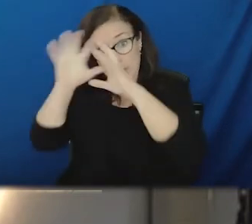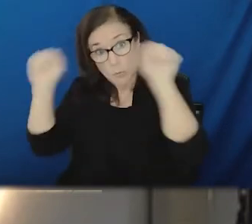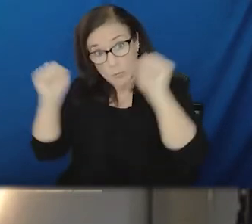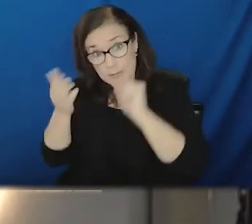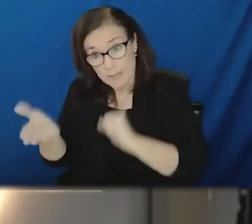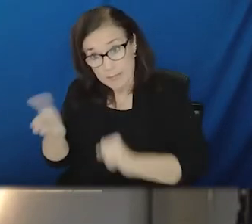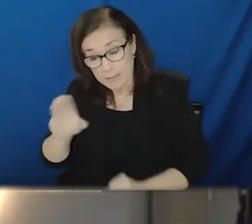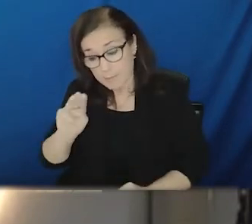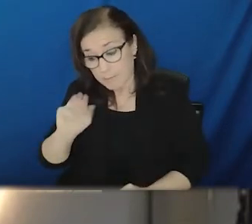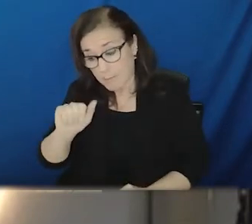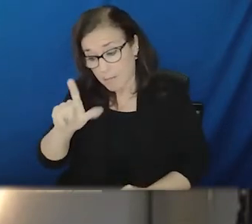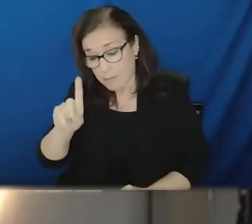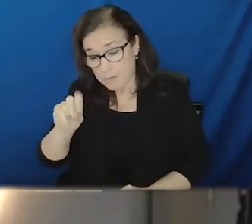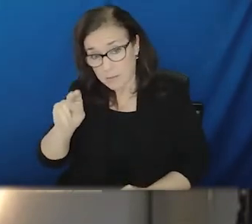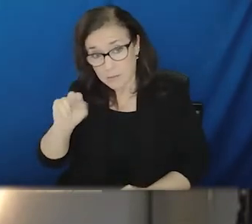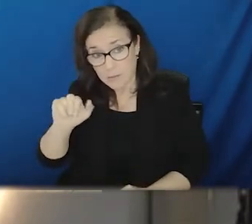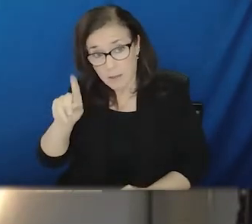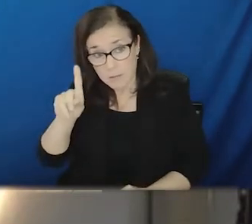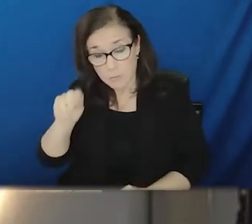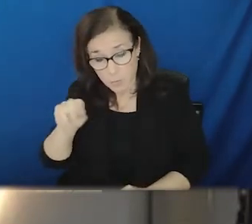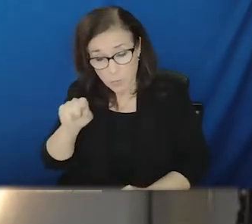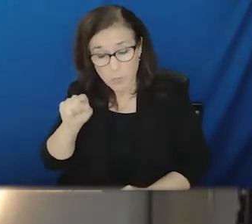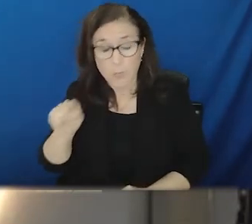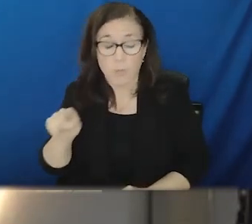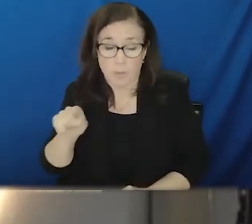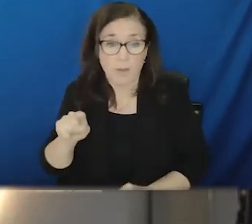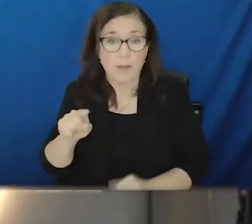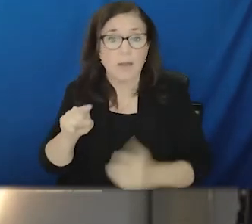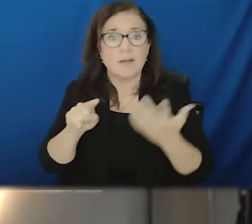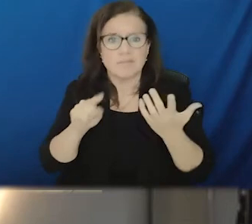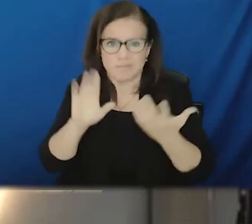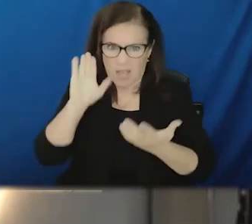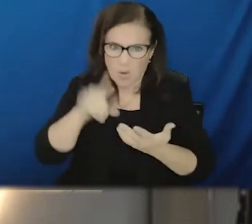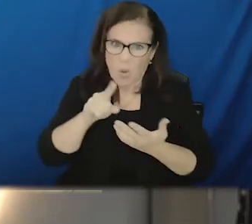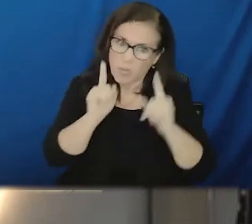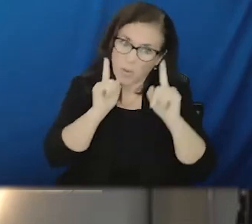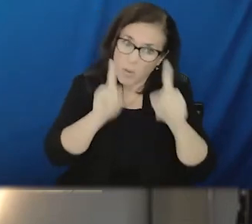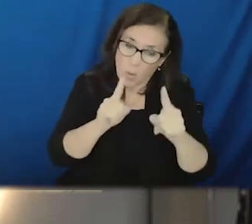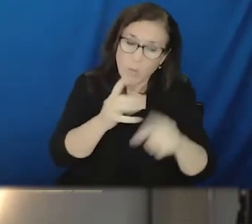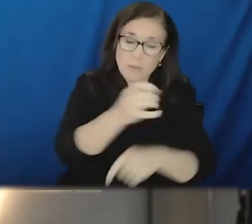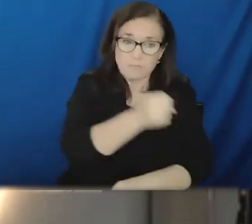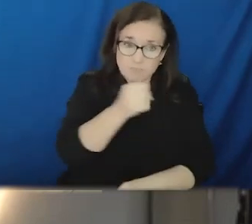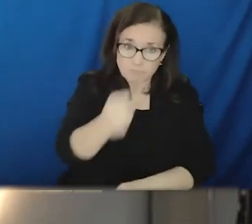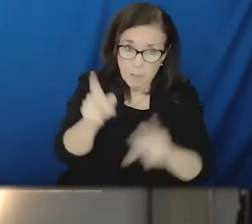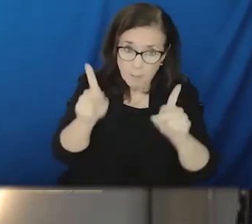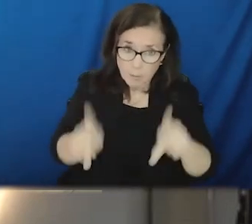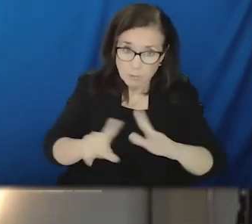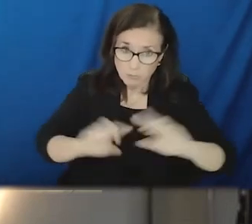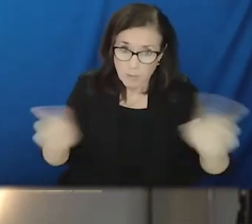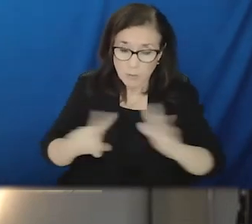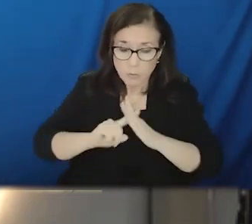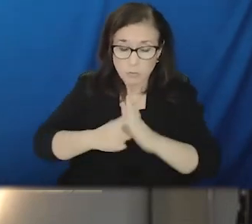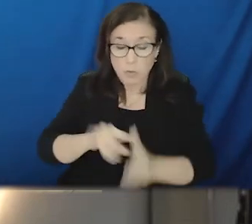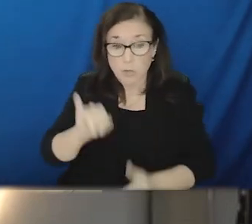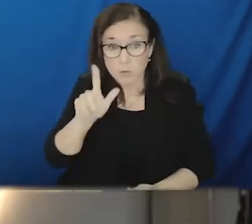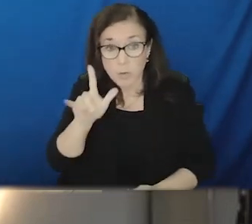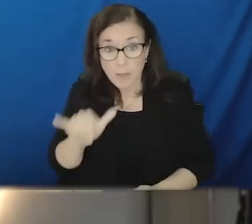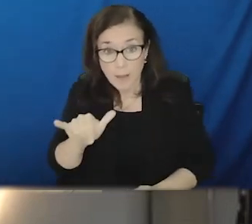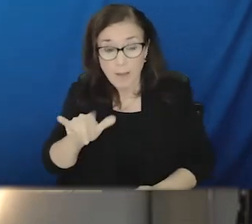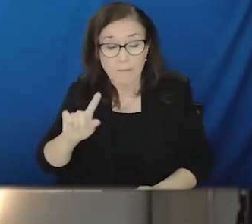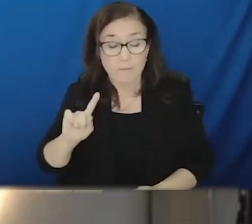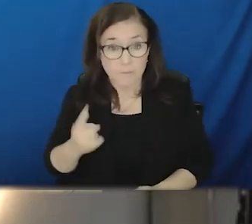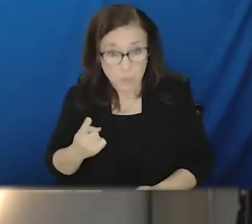understanding the desire to have someone start by July 1st, we used that May 25th board